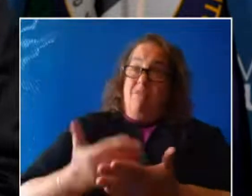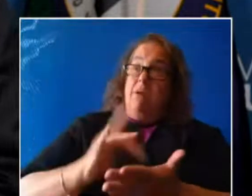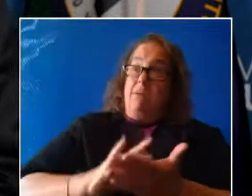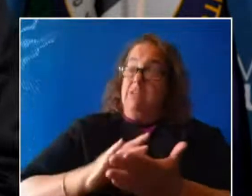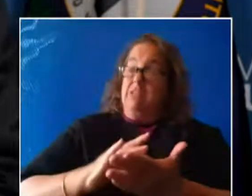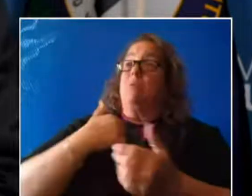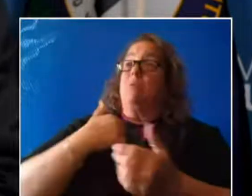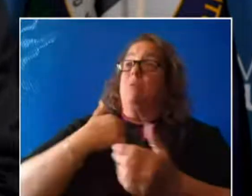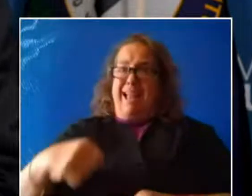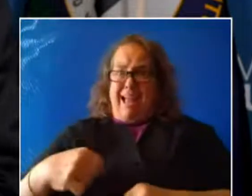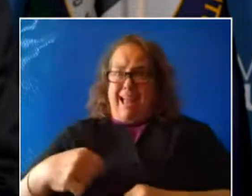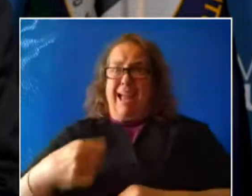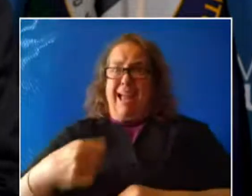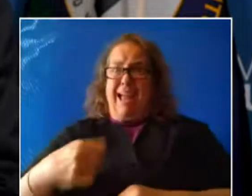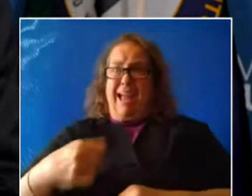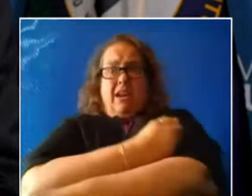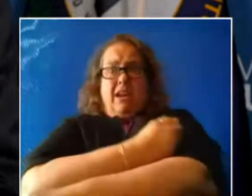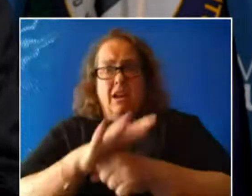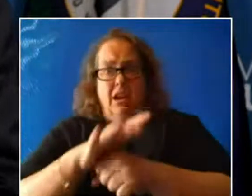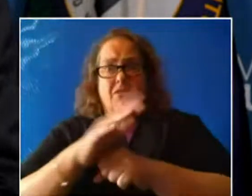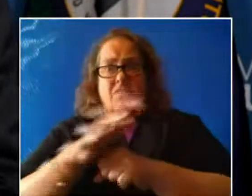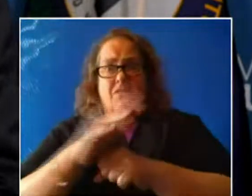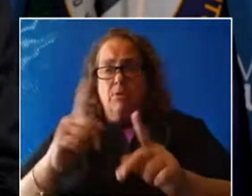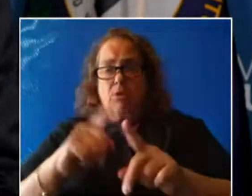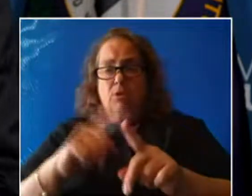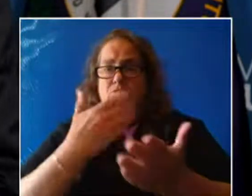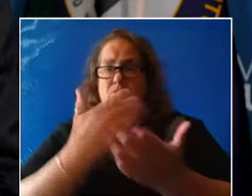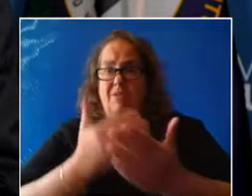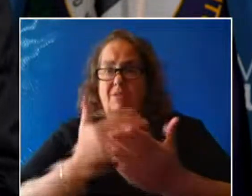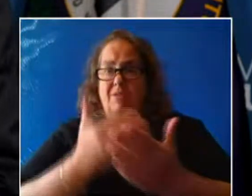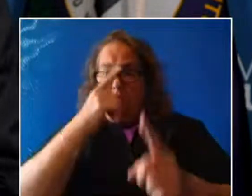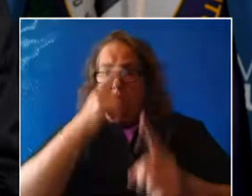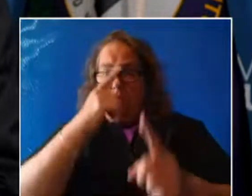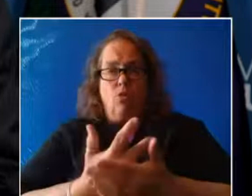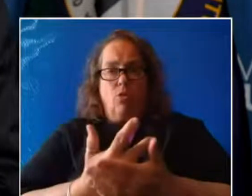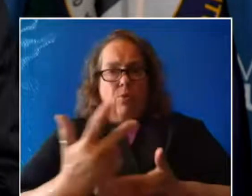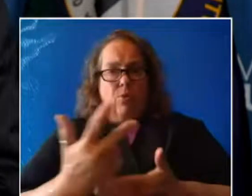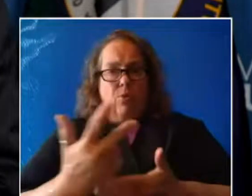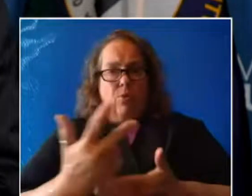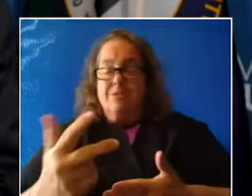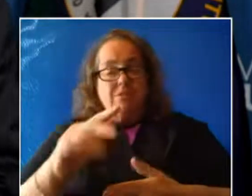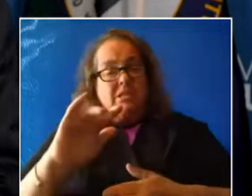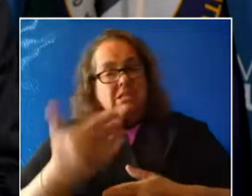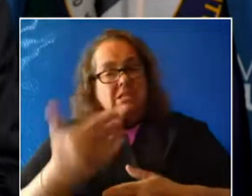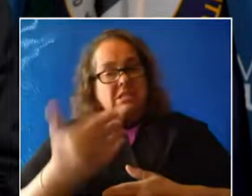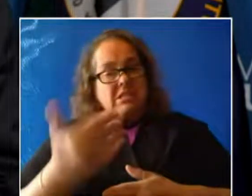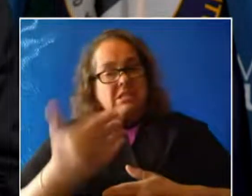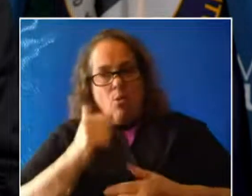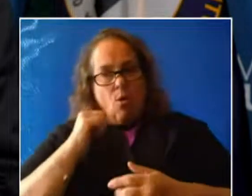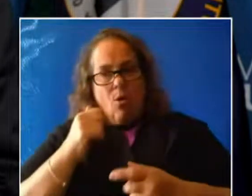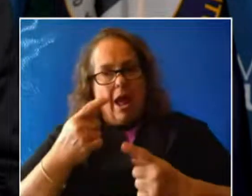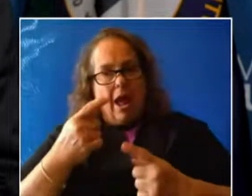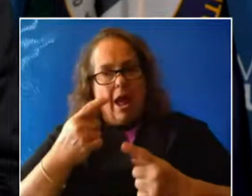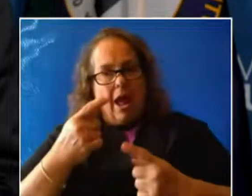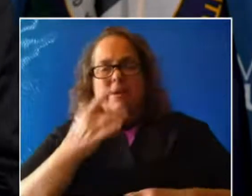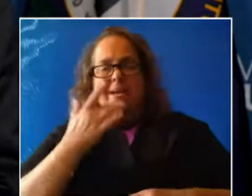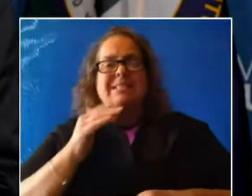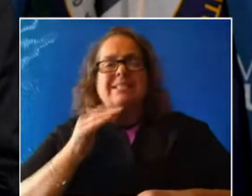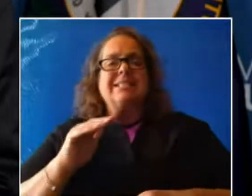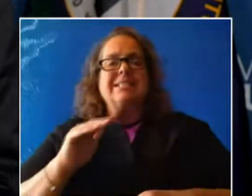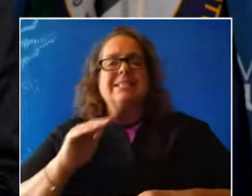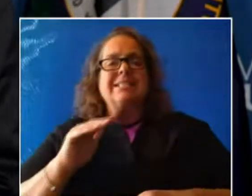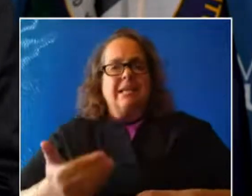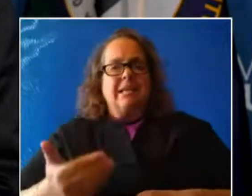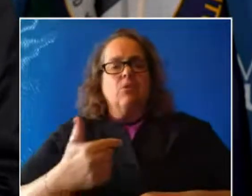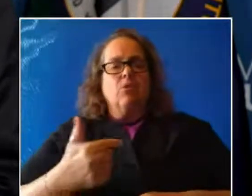people vaccinated to hit the goal in 3 weeks. Now, that's not going to happen because right now it appears that we have about, well, if you